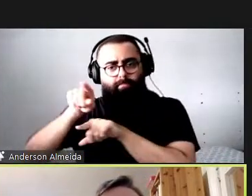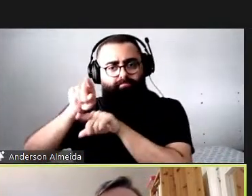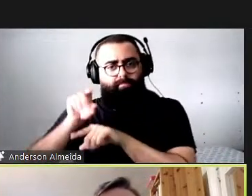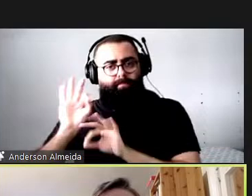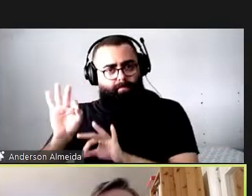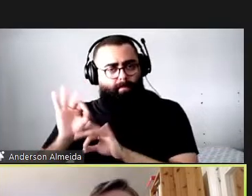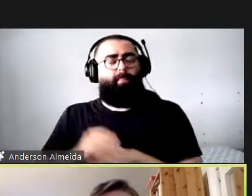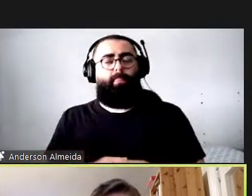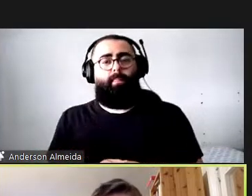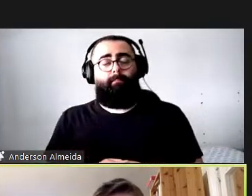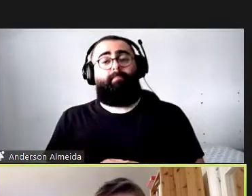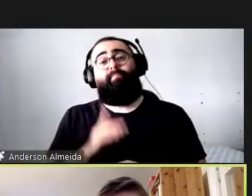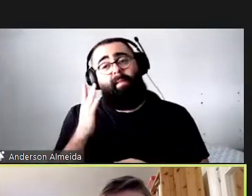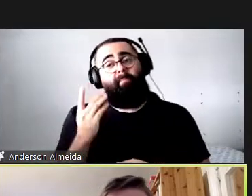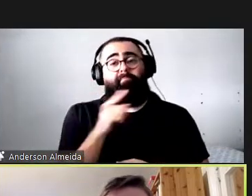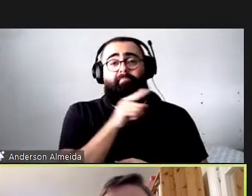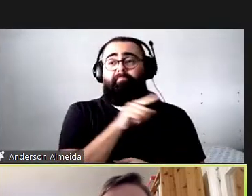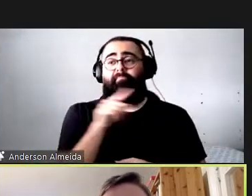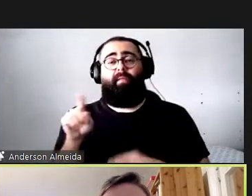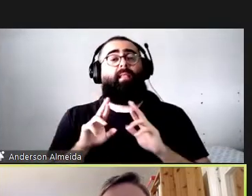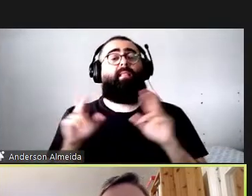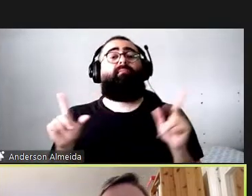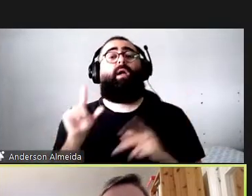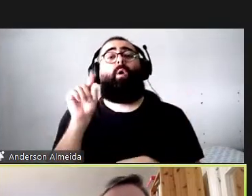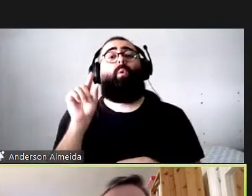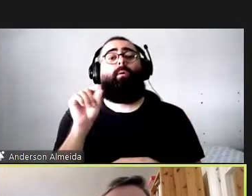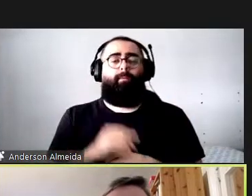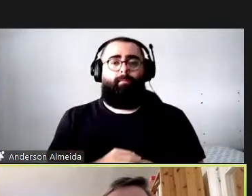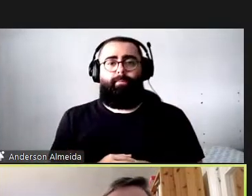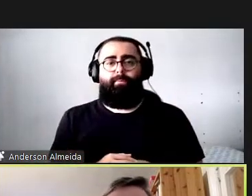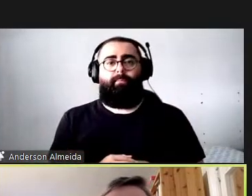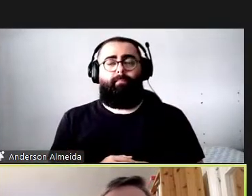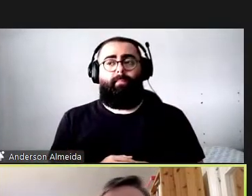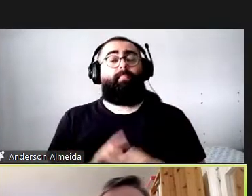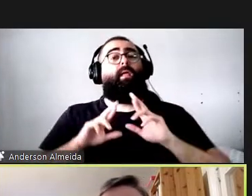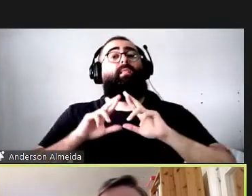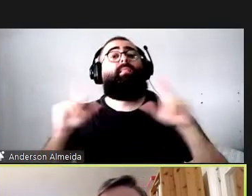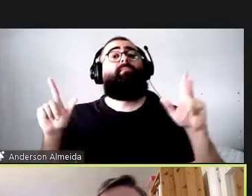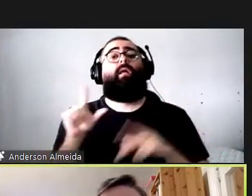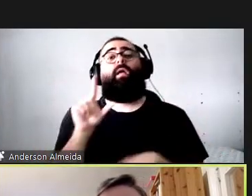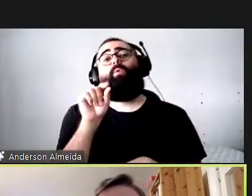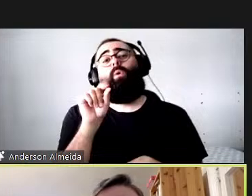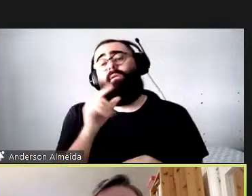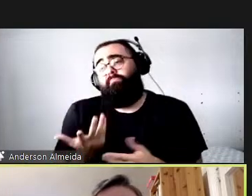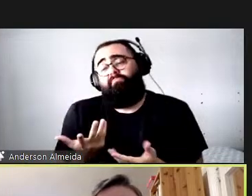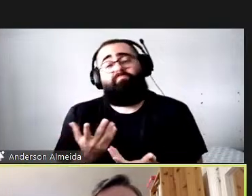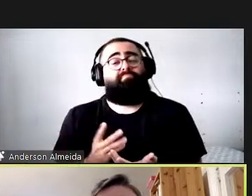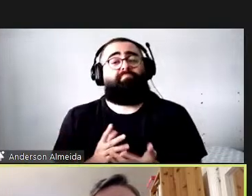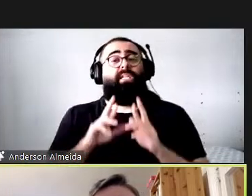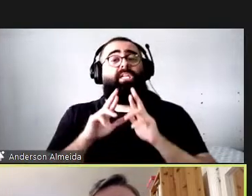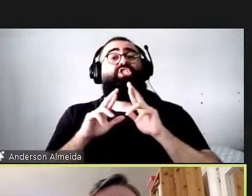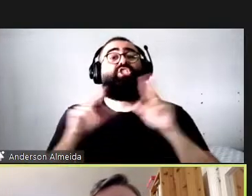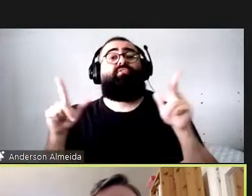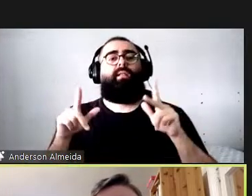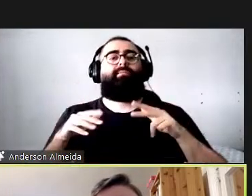So one difference between the two systems might just be that they have very different motor control